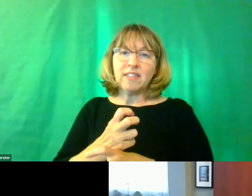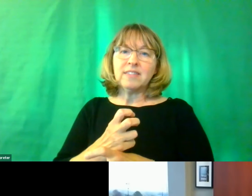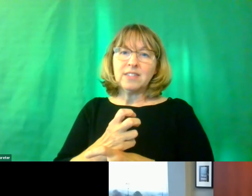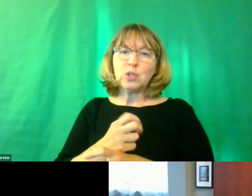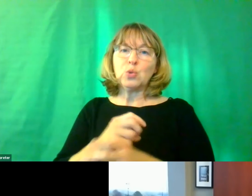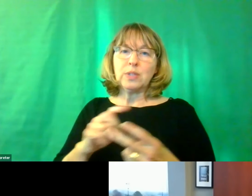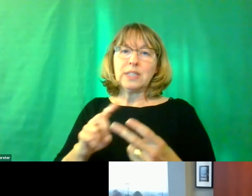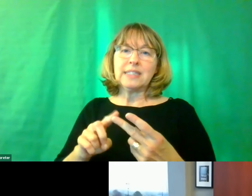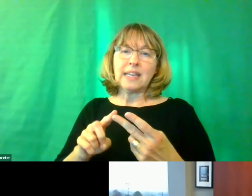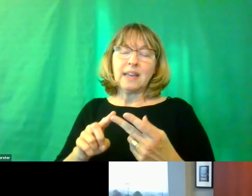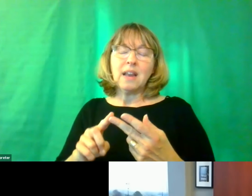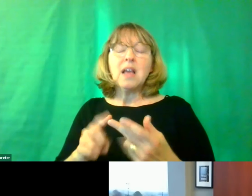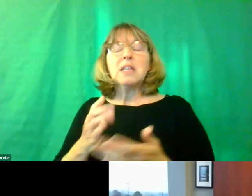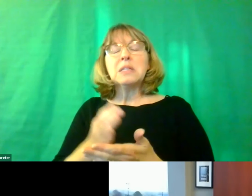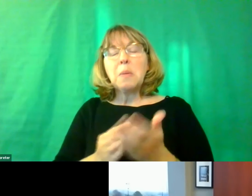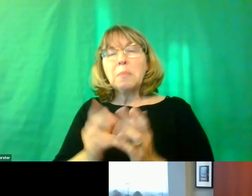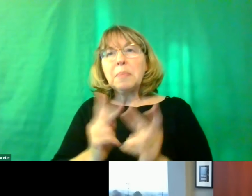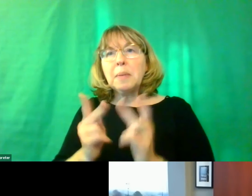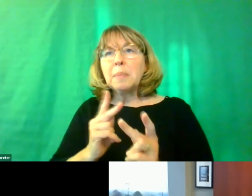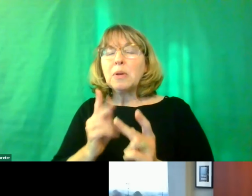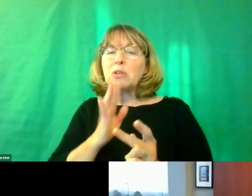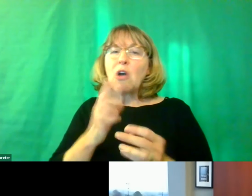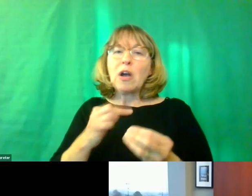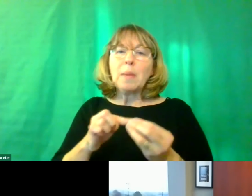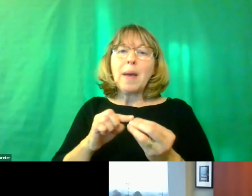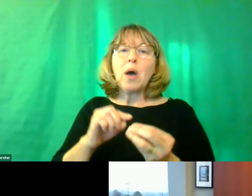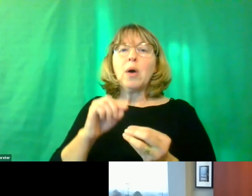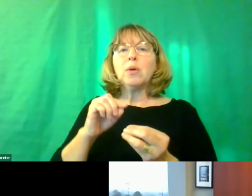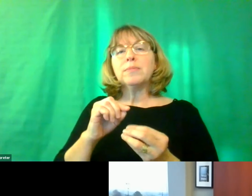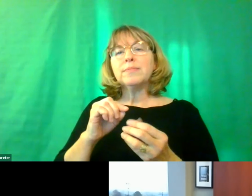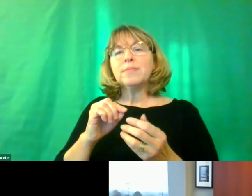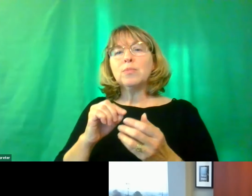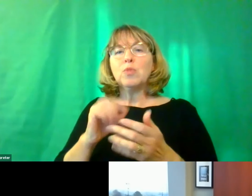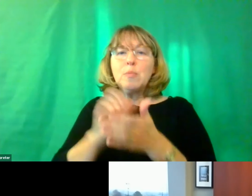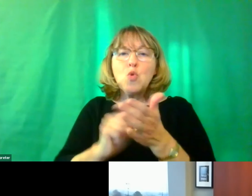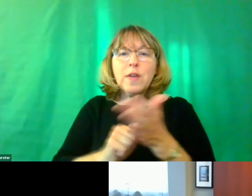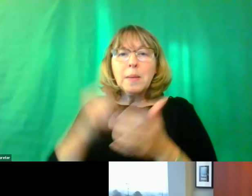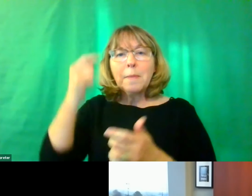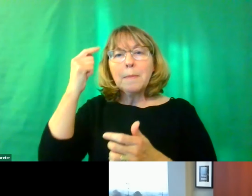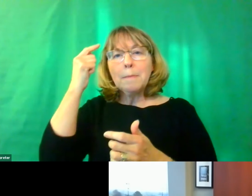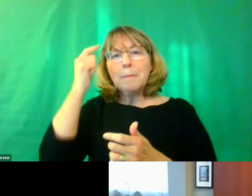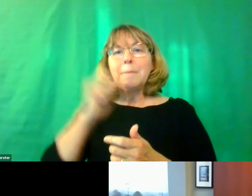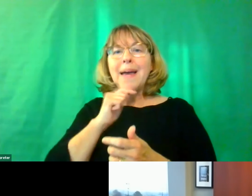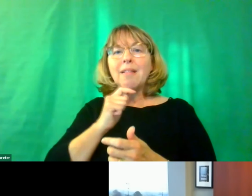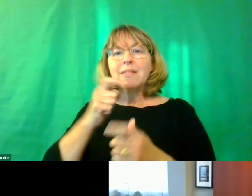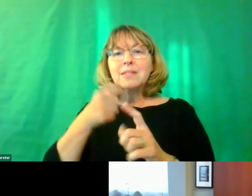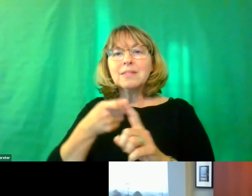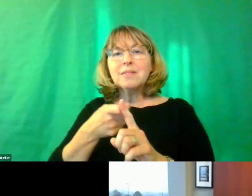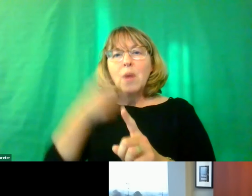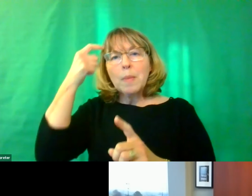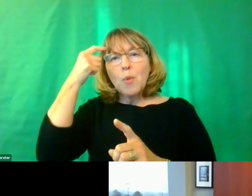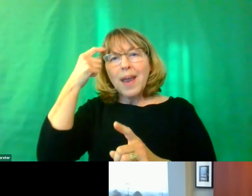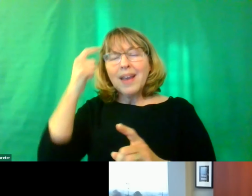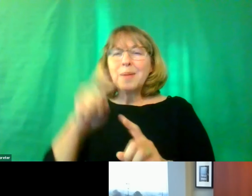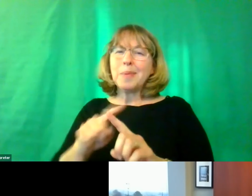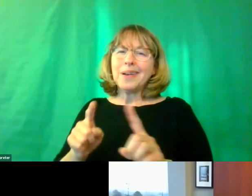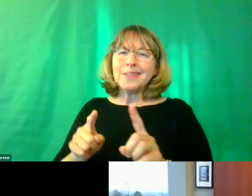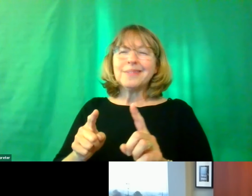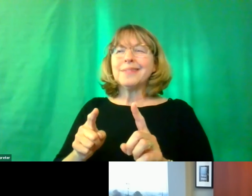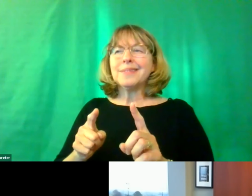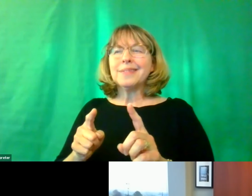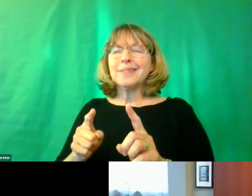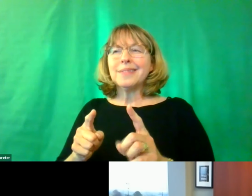chelation therapy, which could pull metals out of the brain. Unfortunately, very few of those chelators are specific